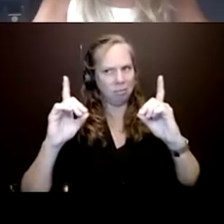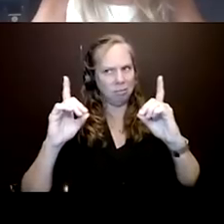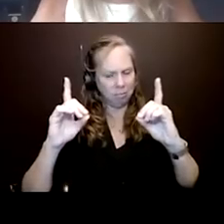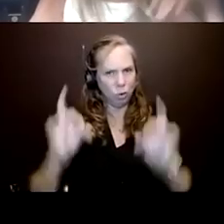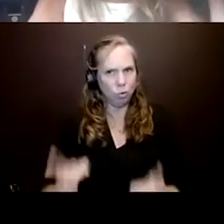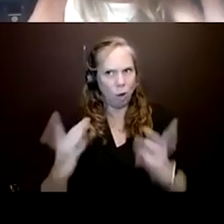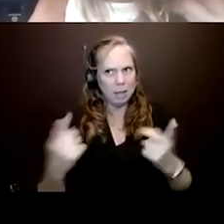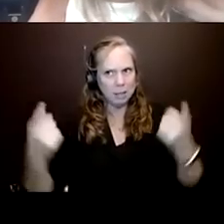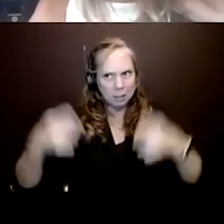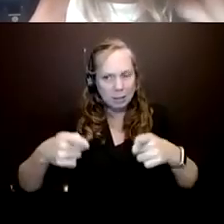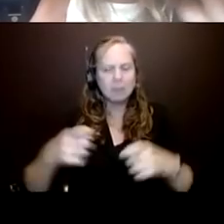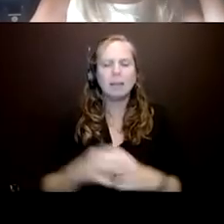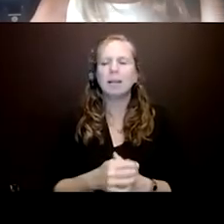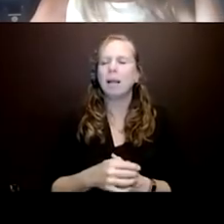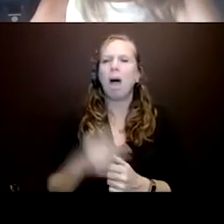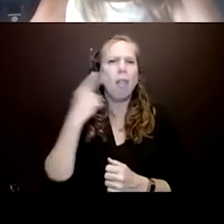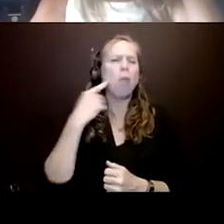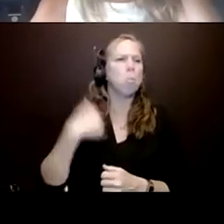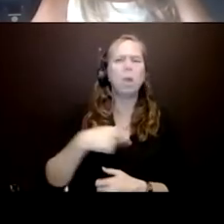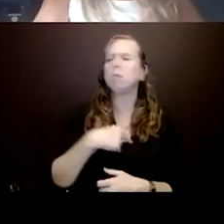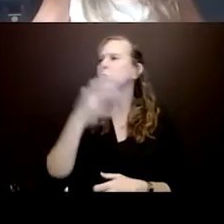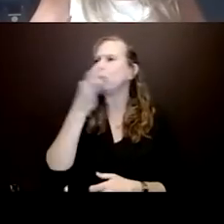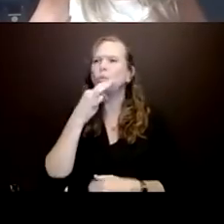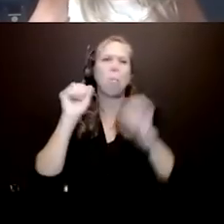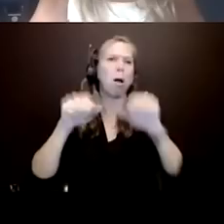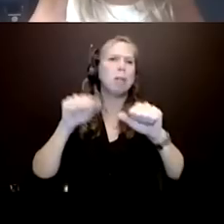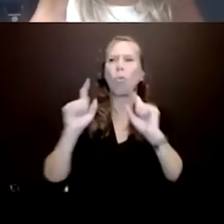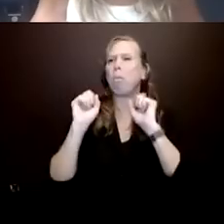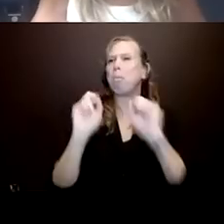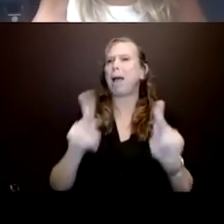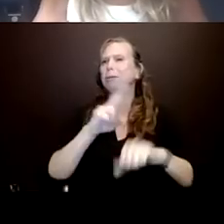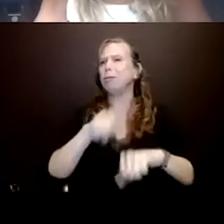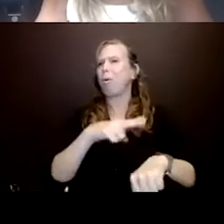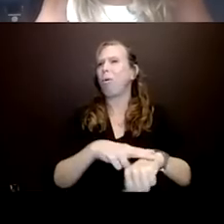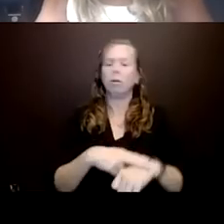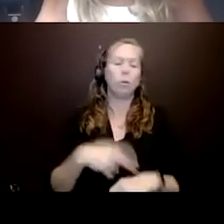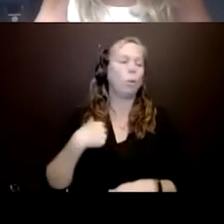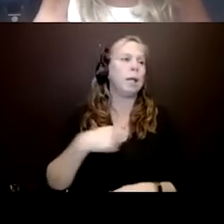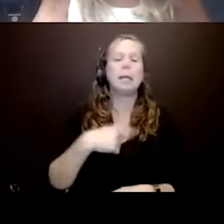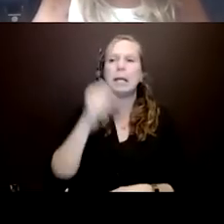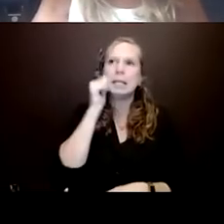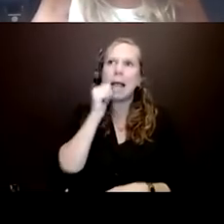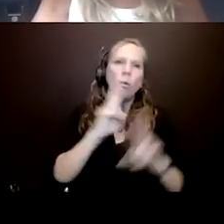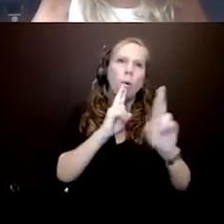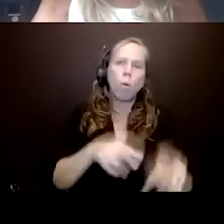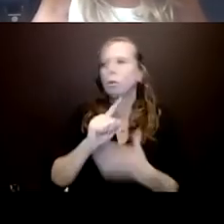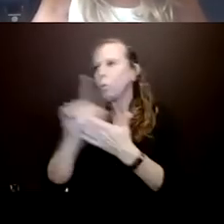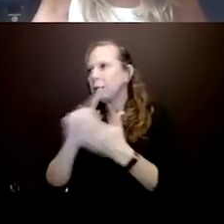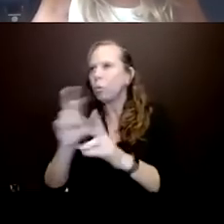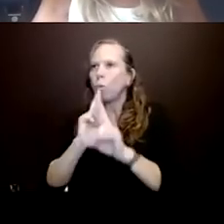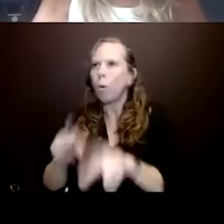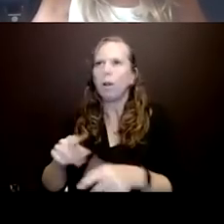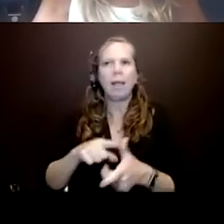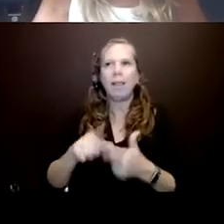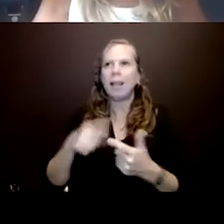and even I thought, we were going to get back as soon as possible. We were getting daily, weekly reports. And then guess what? Finally, they said, no,